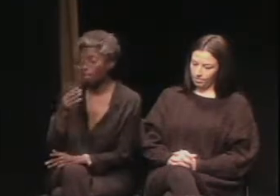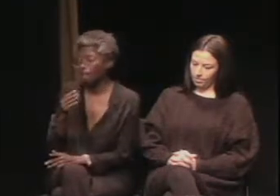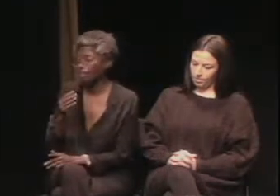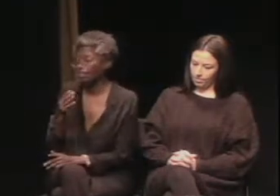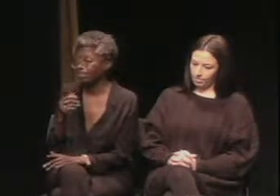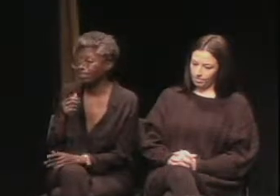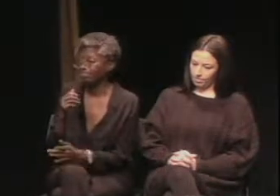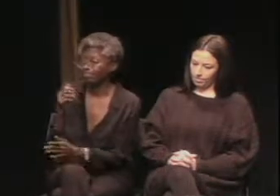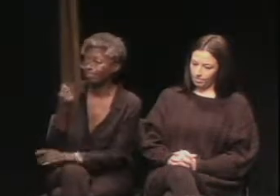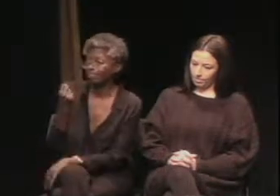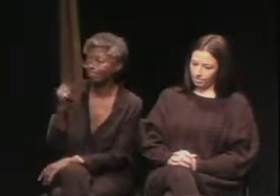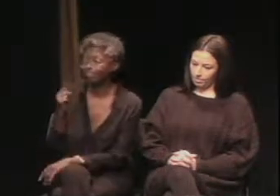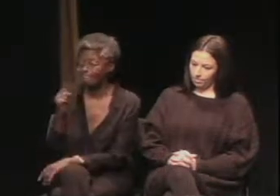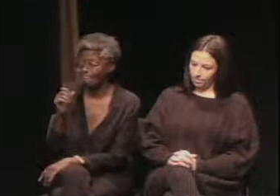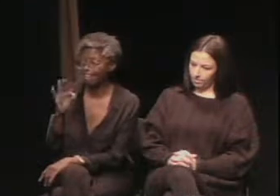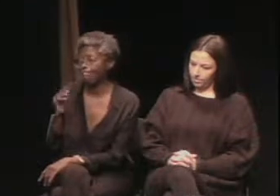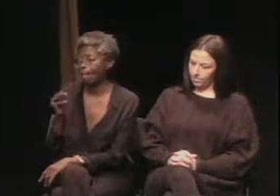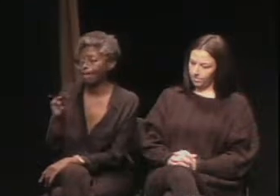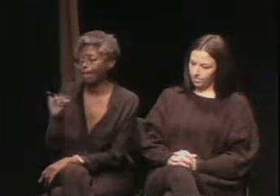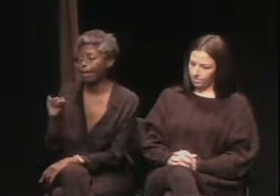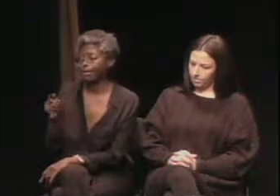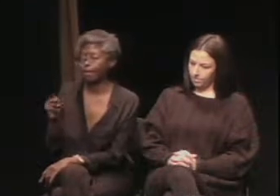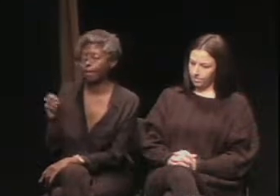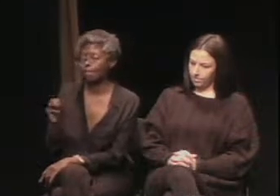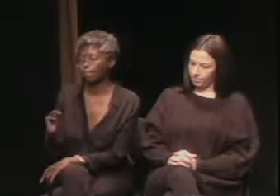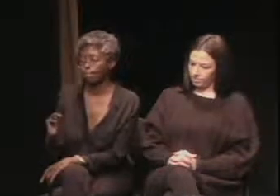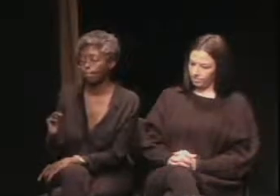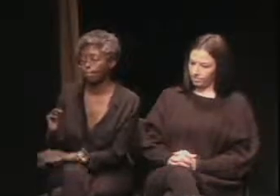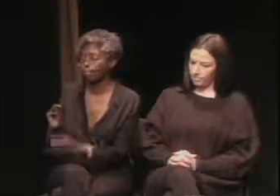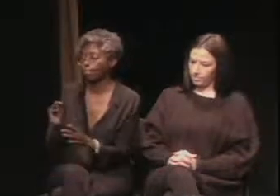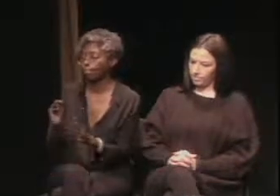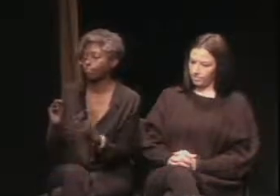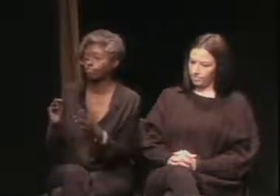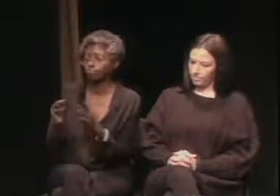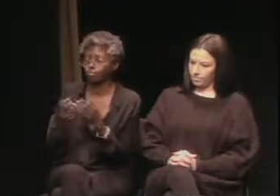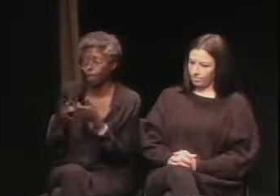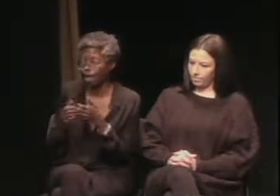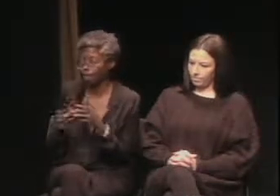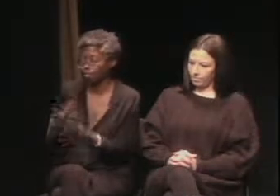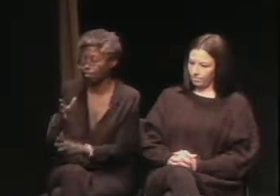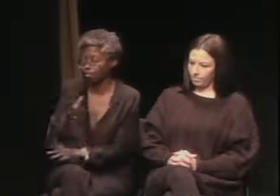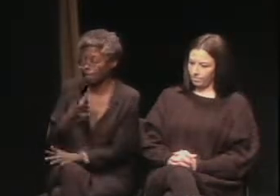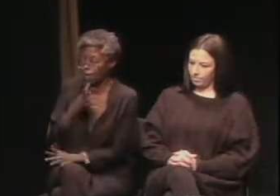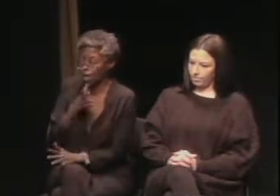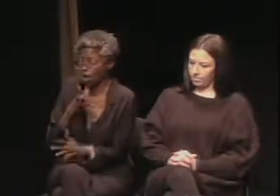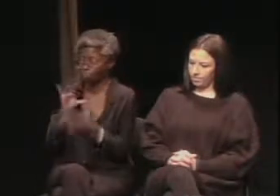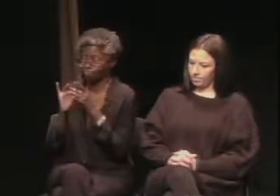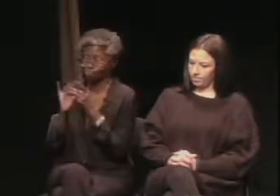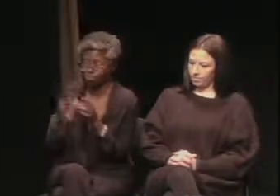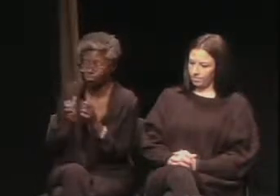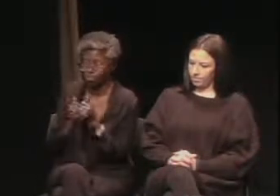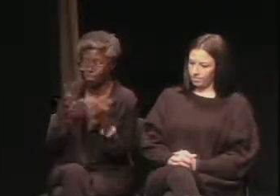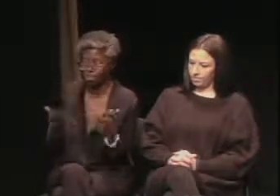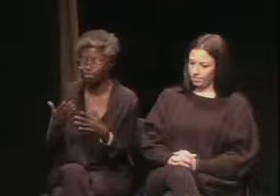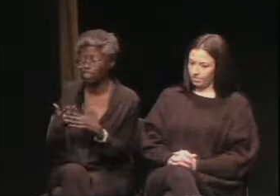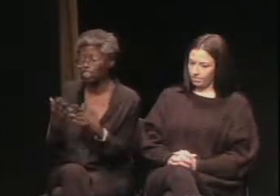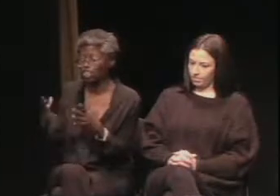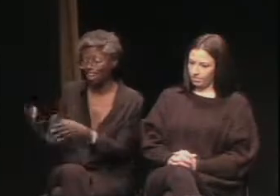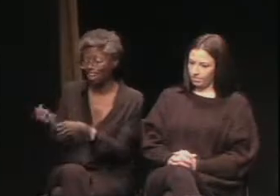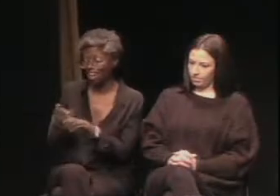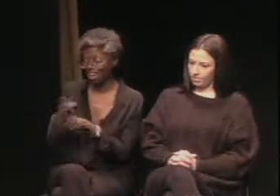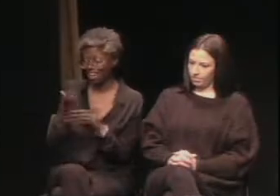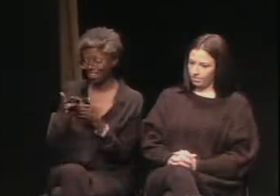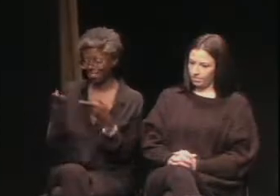anything without my mother's deep, deep, deep connection to these things, which she got from her father.